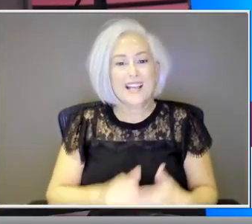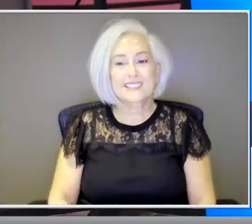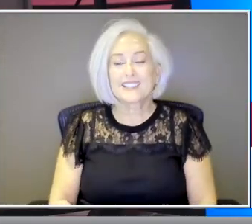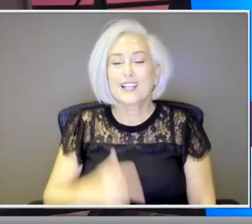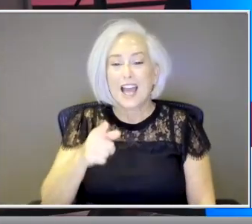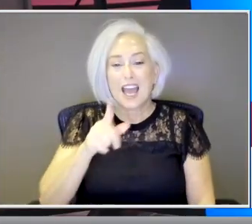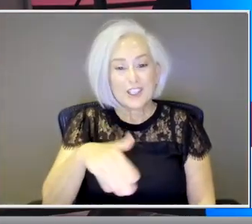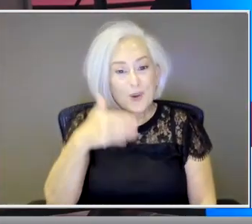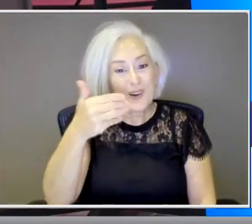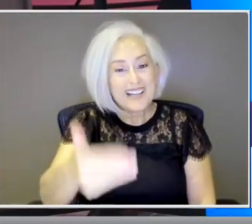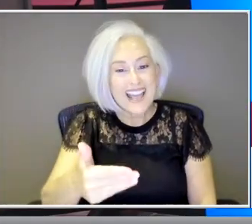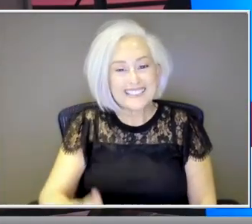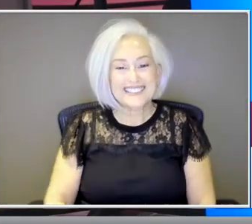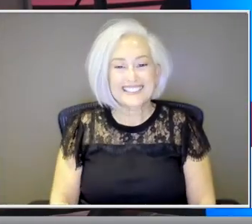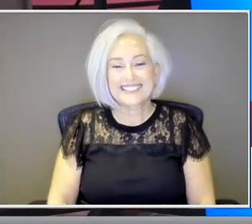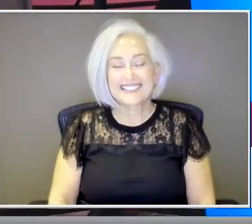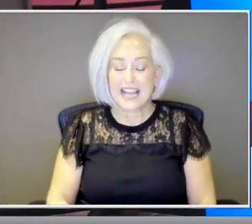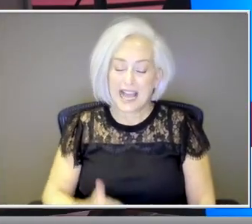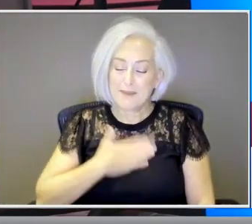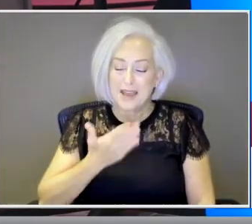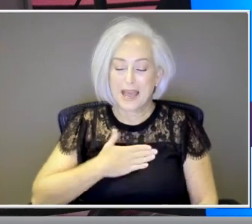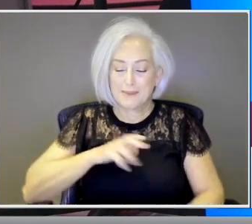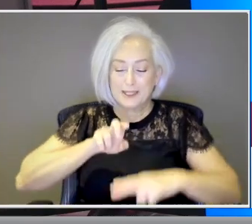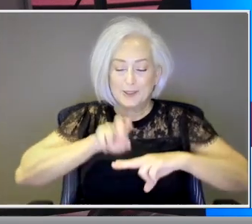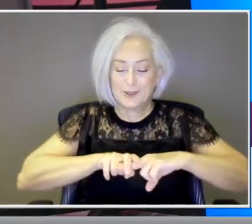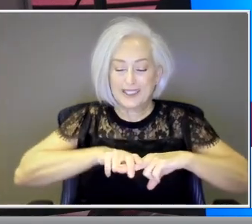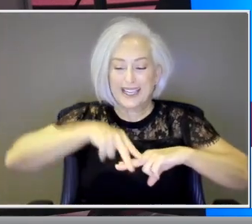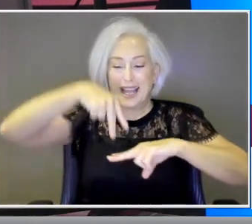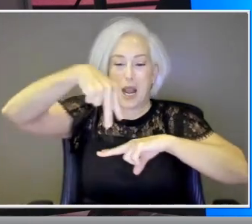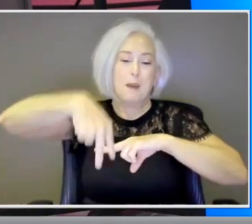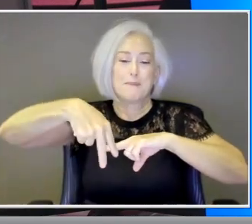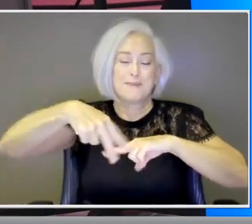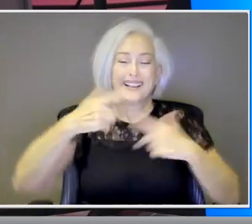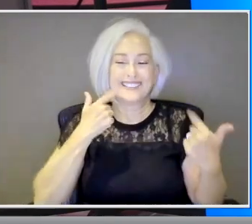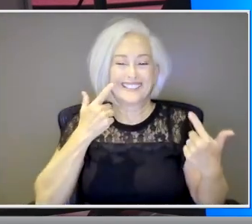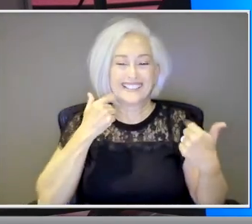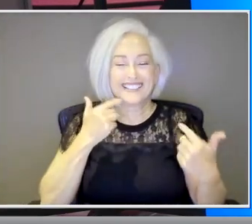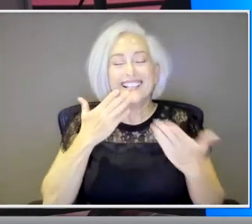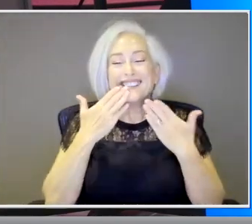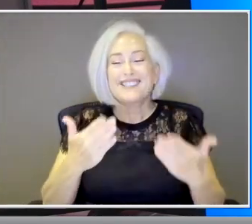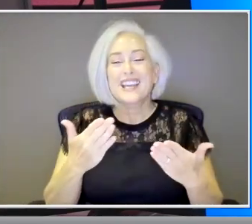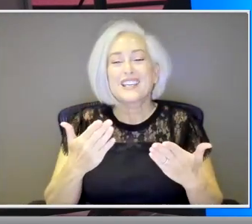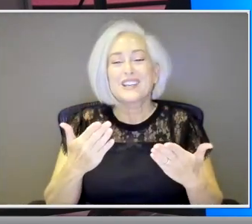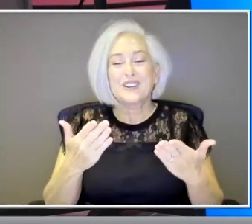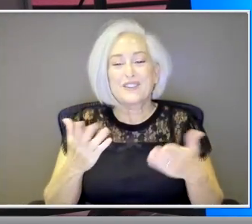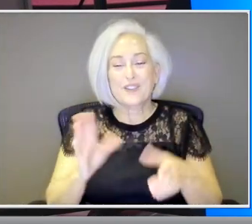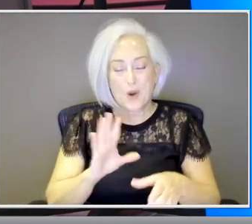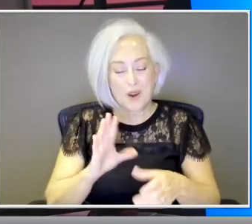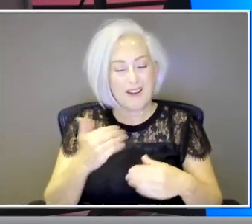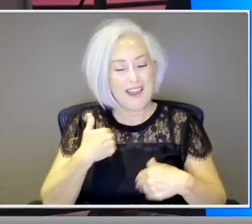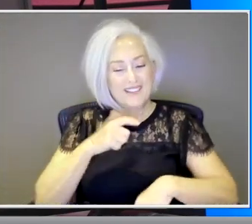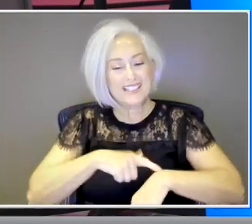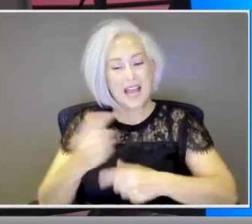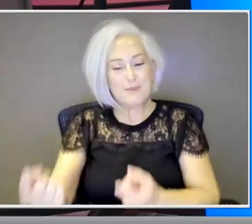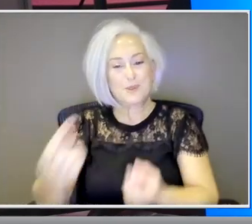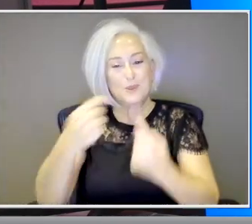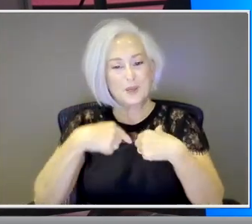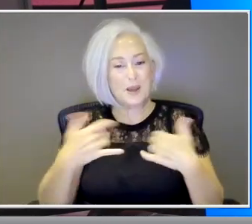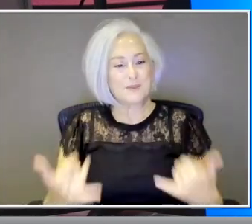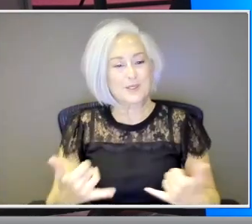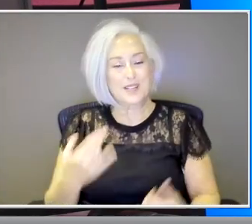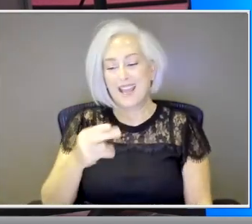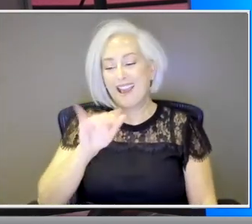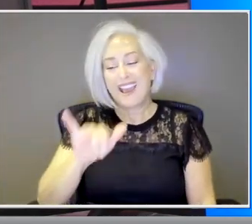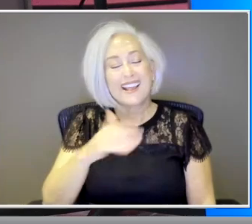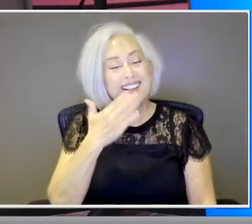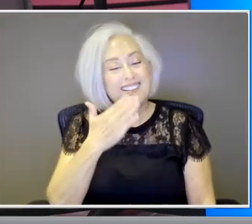us what you If can I do. can get out of my chair, that'll be just good. Thank you so much for making time to be with us today, Dr. Williamson, Dr. Sood. Haley, thank you for